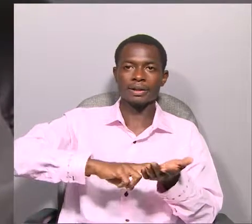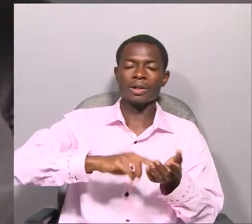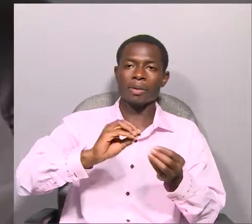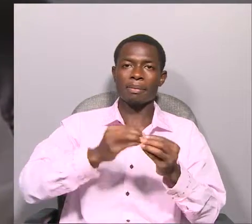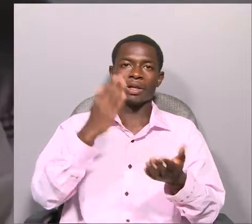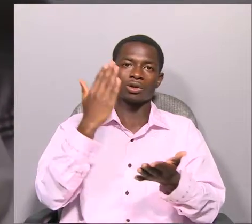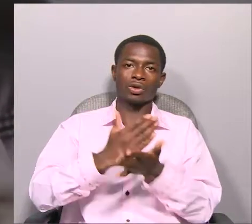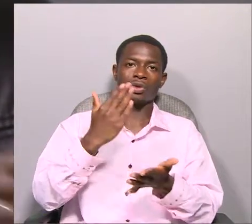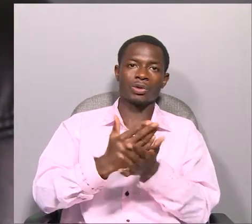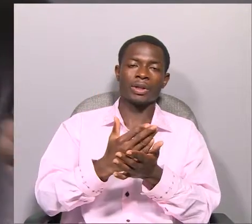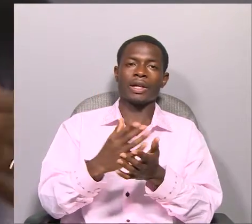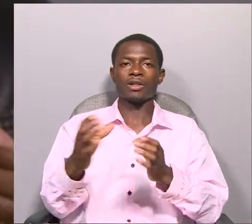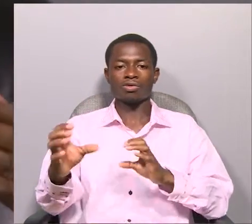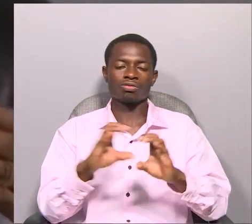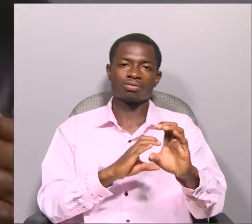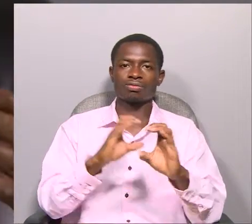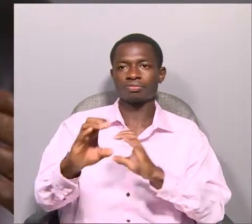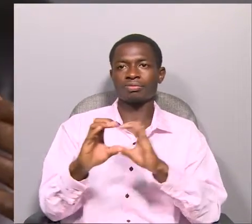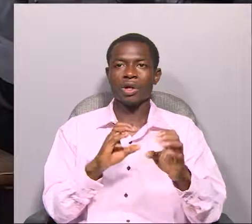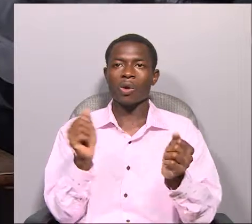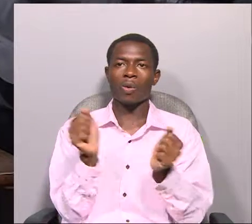and make sure an interaction with the